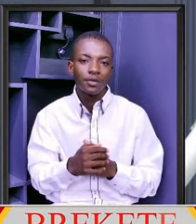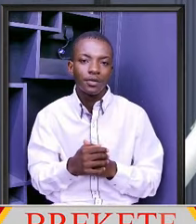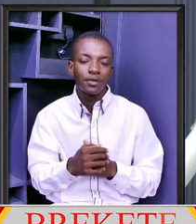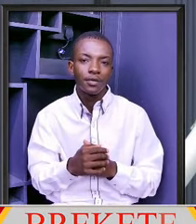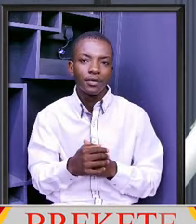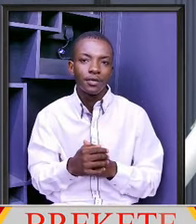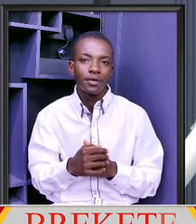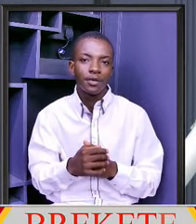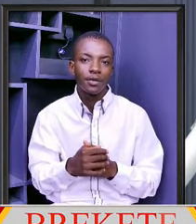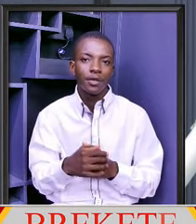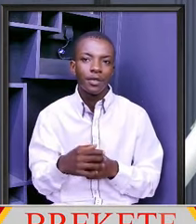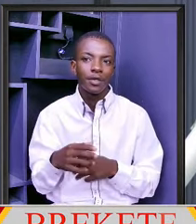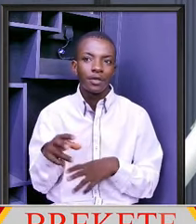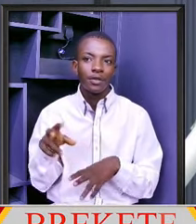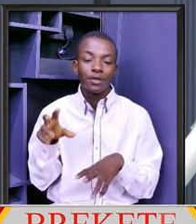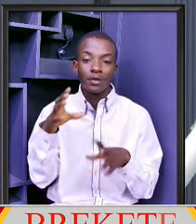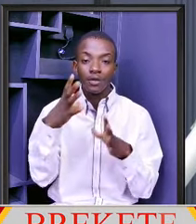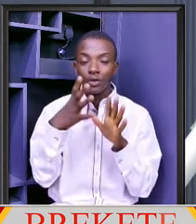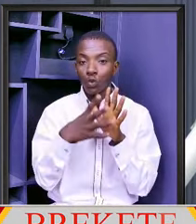I look like my father.